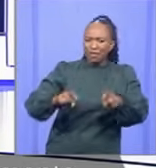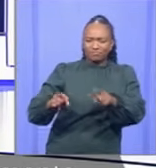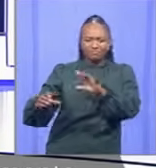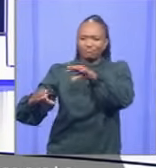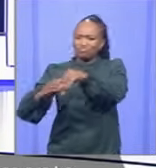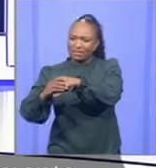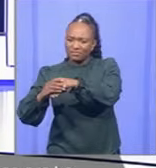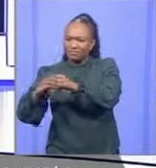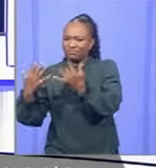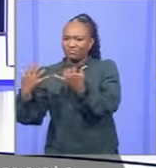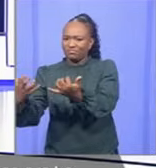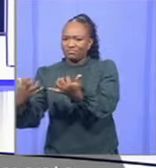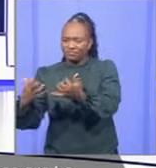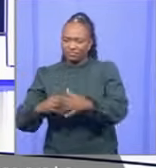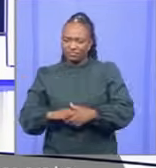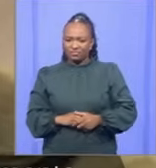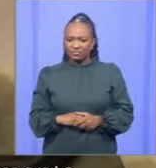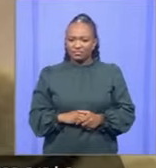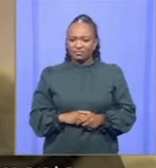leo.